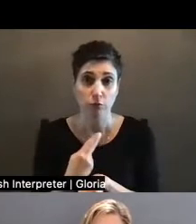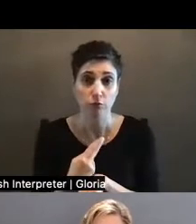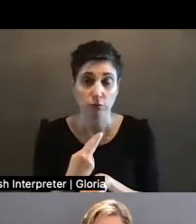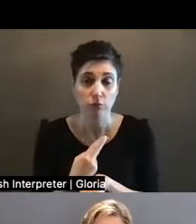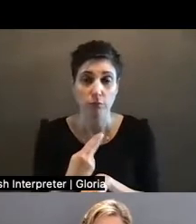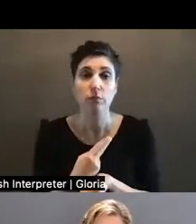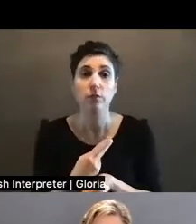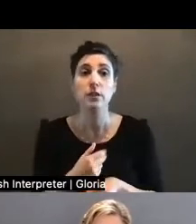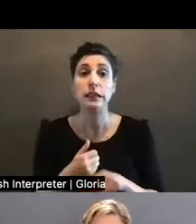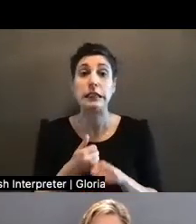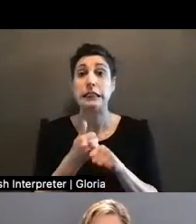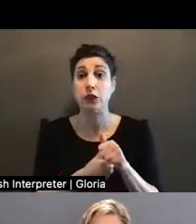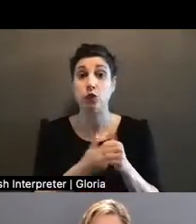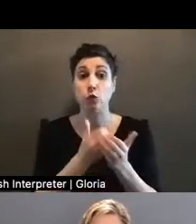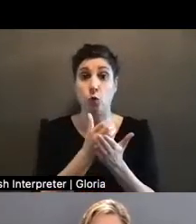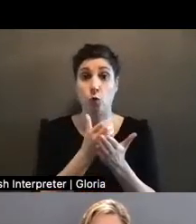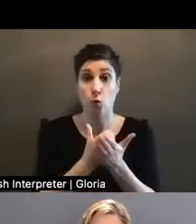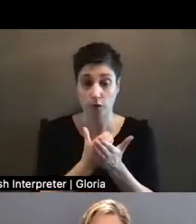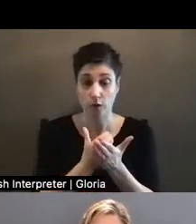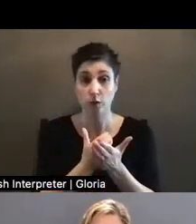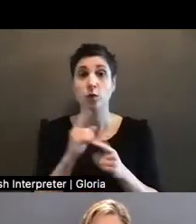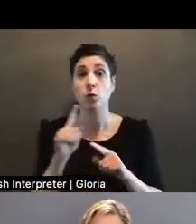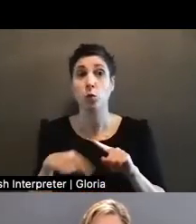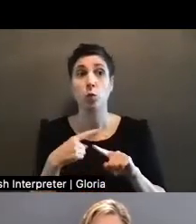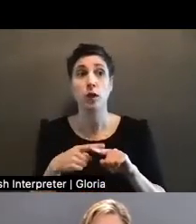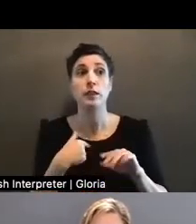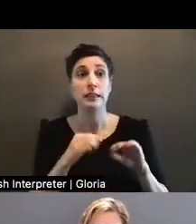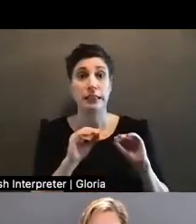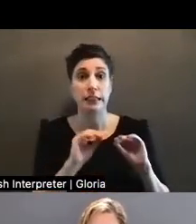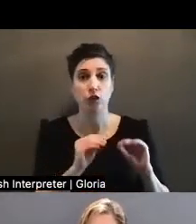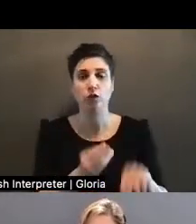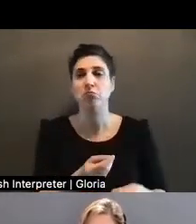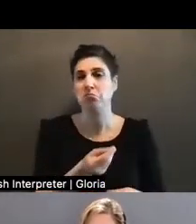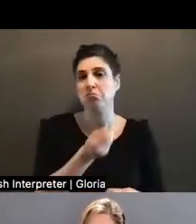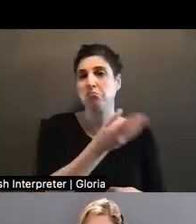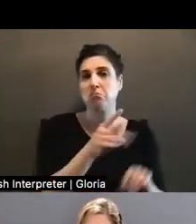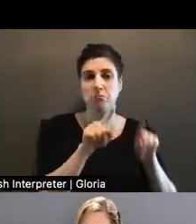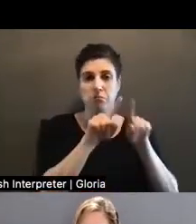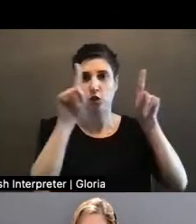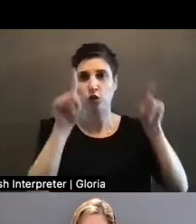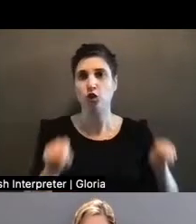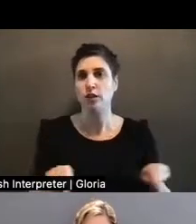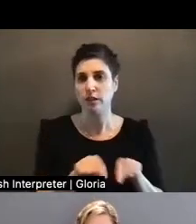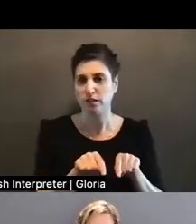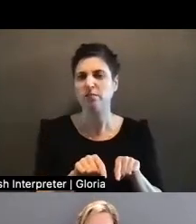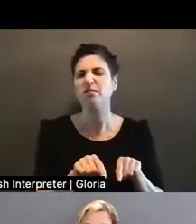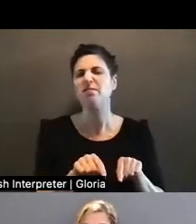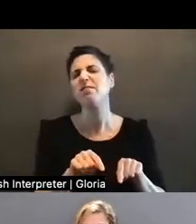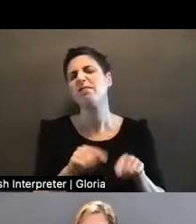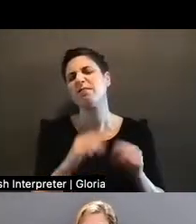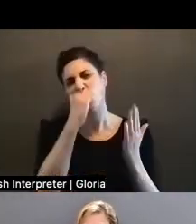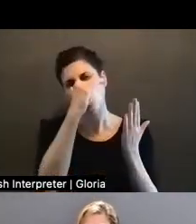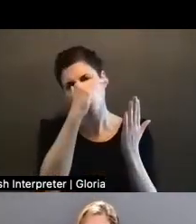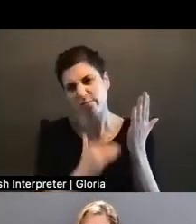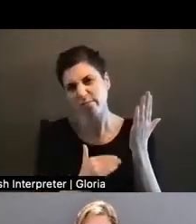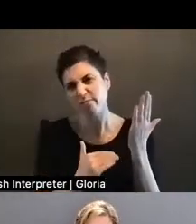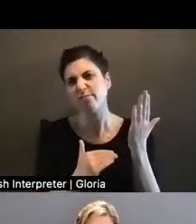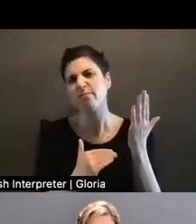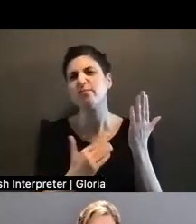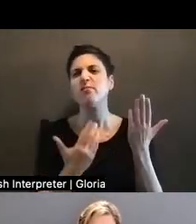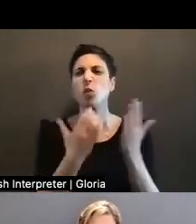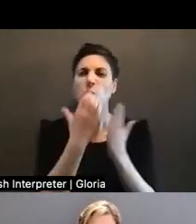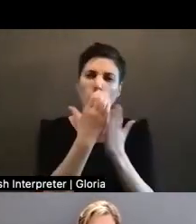course that we have, we give our students an at-a-glance sheet, which just is an overview of the course and has a list of